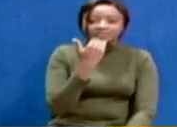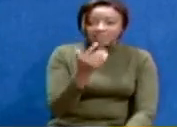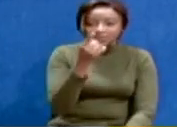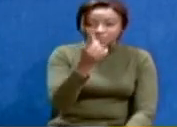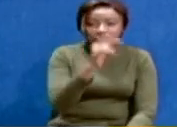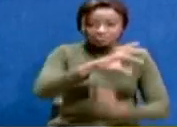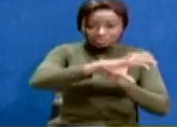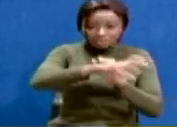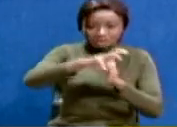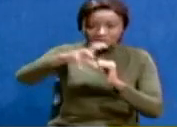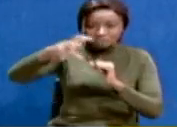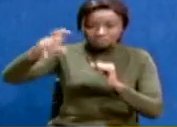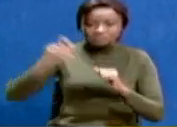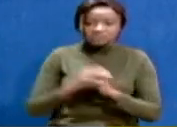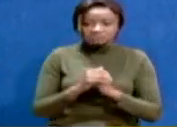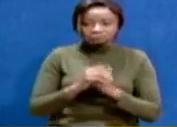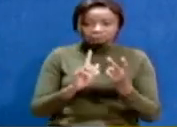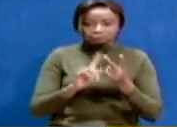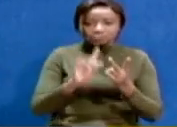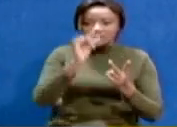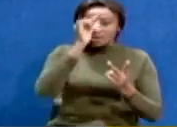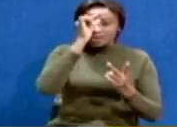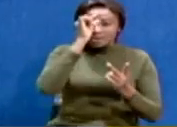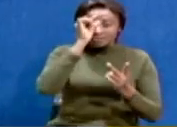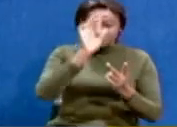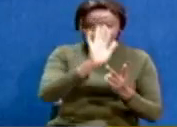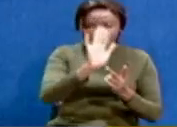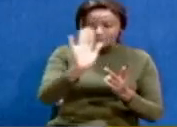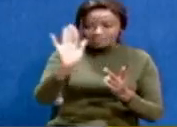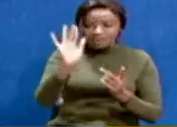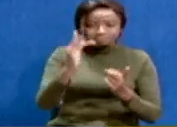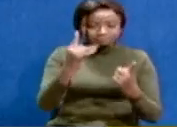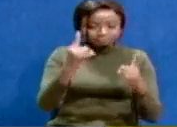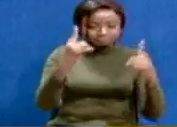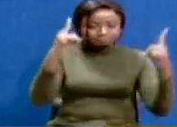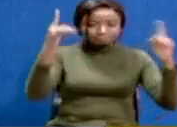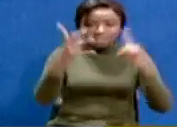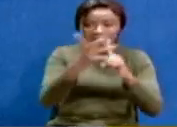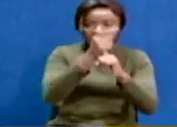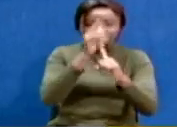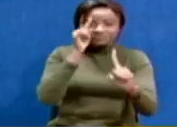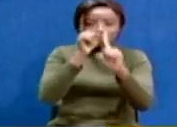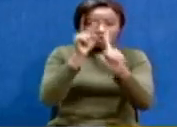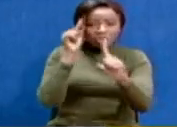counties, the county governments, for this achievement and to appeal to them